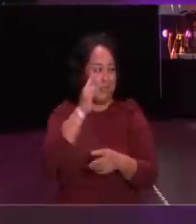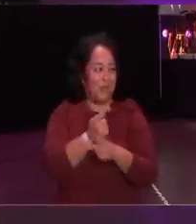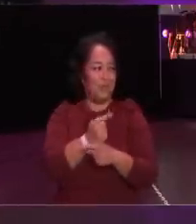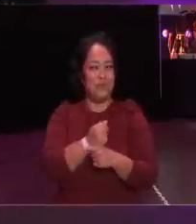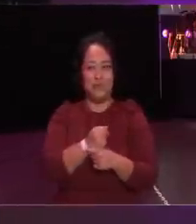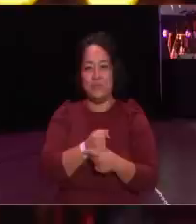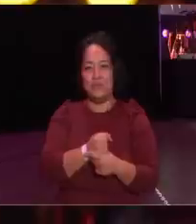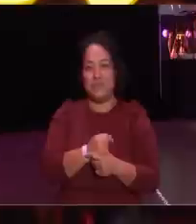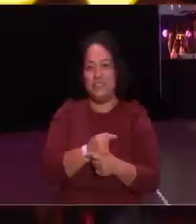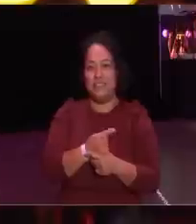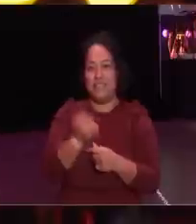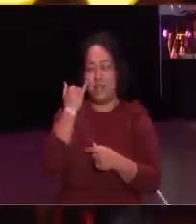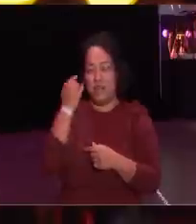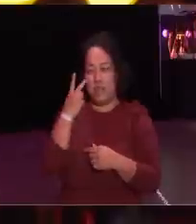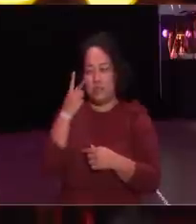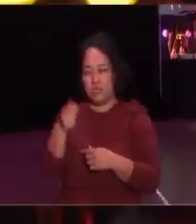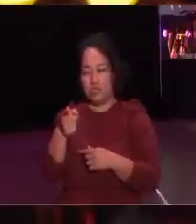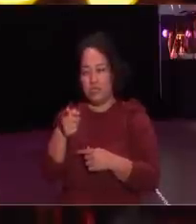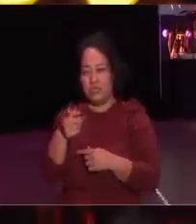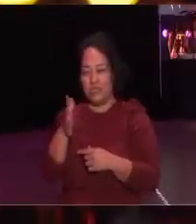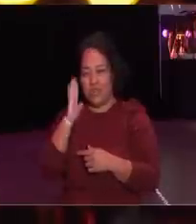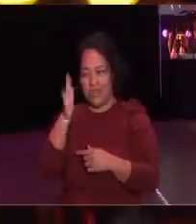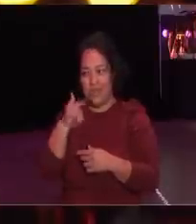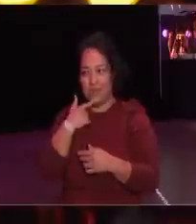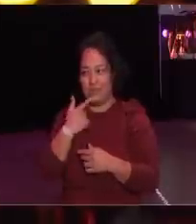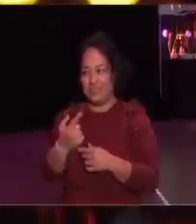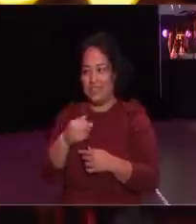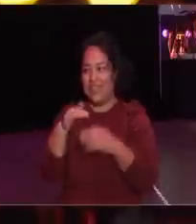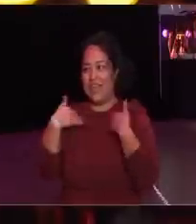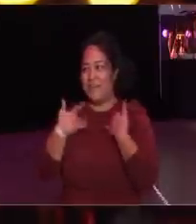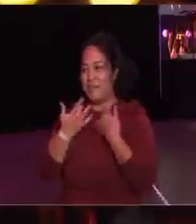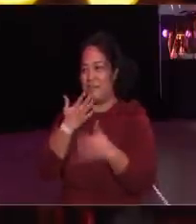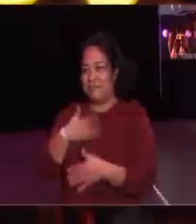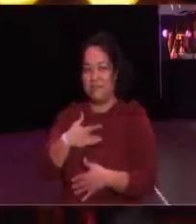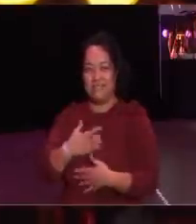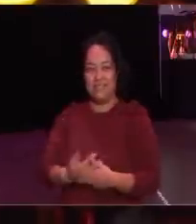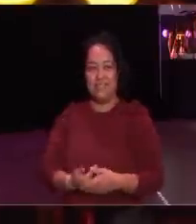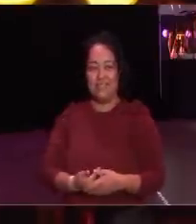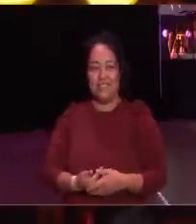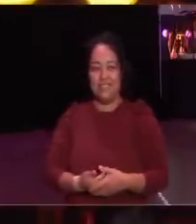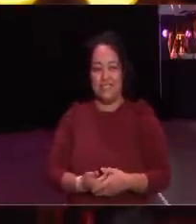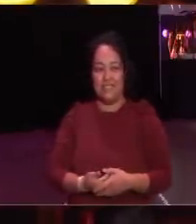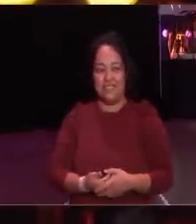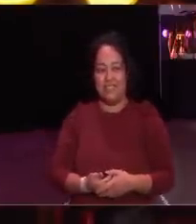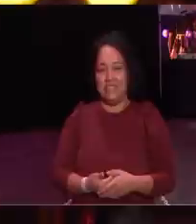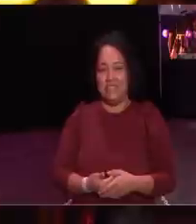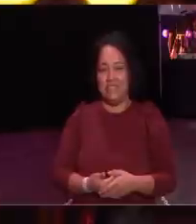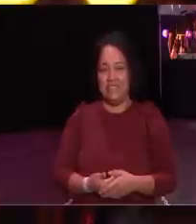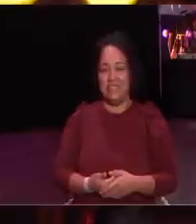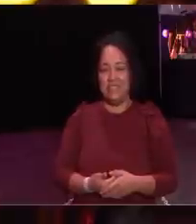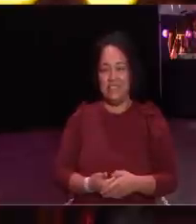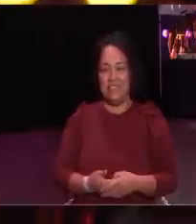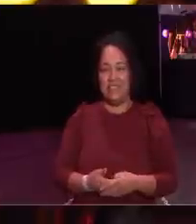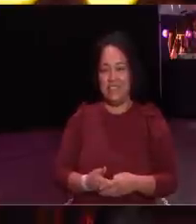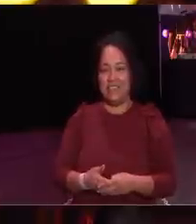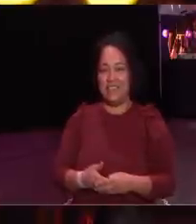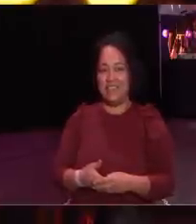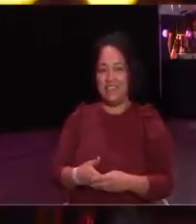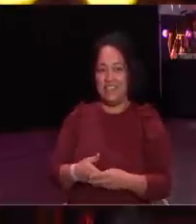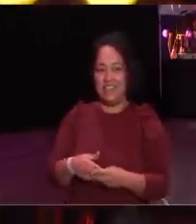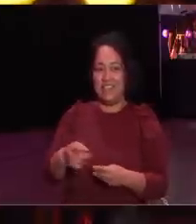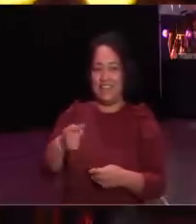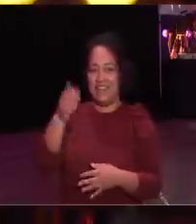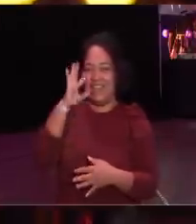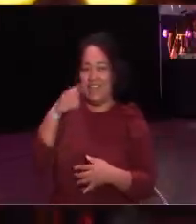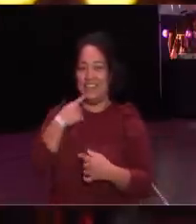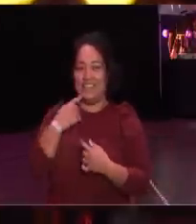Le digo, if I see you, I'm going to say it. Le dije, si te veo, lo voy a decir. Pero mira qué inteligente, se sentó right in front of me. Look how intelligent